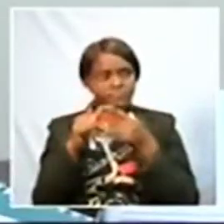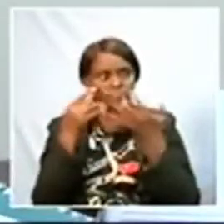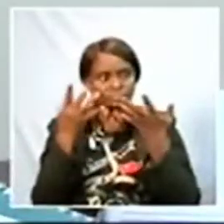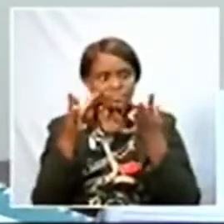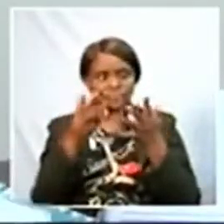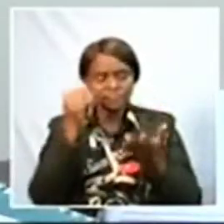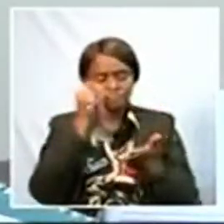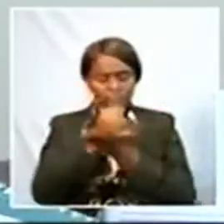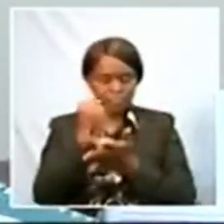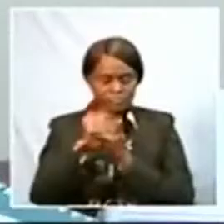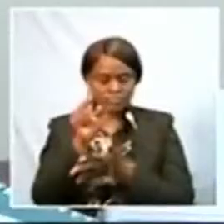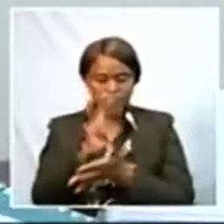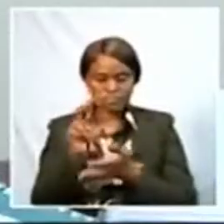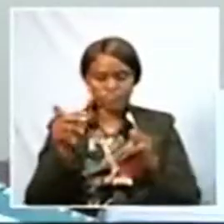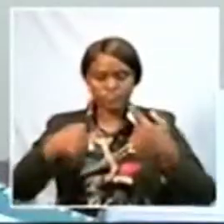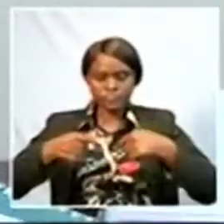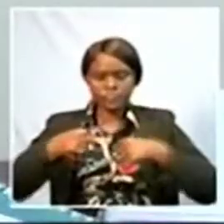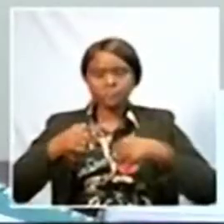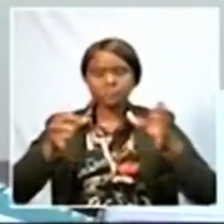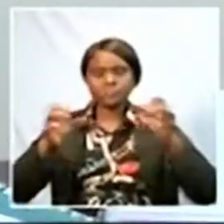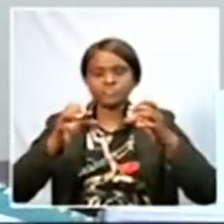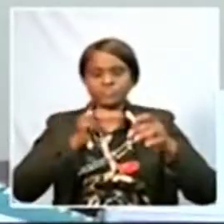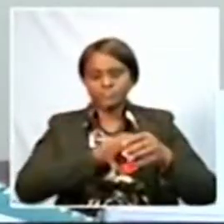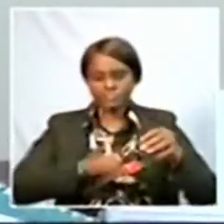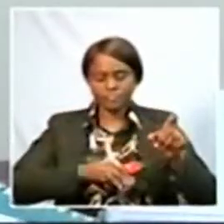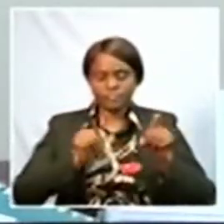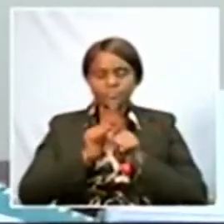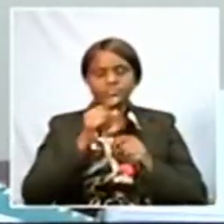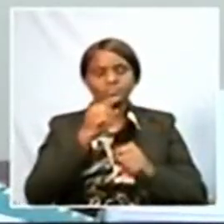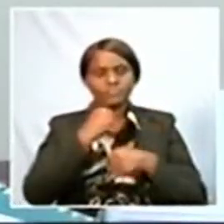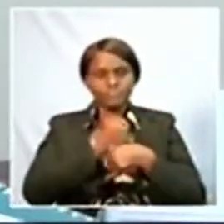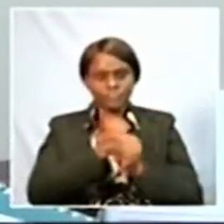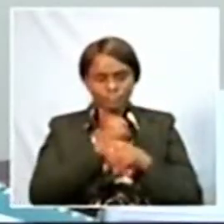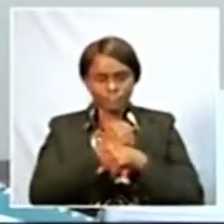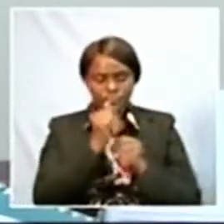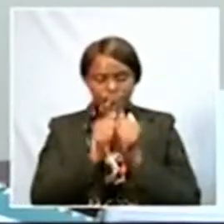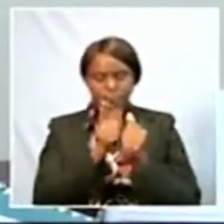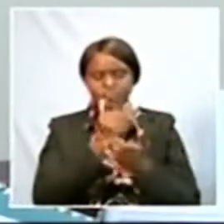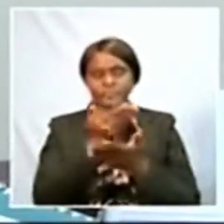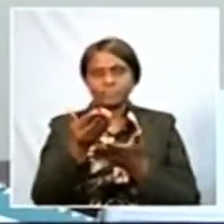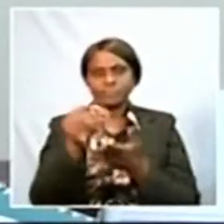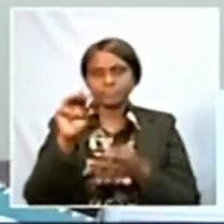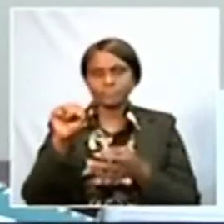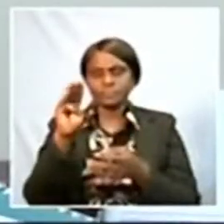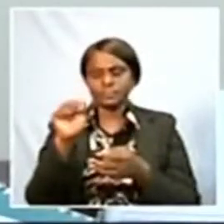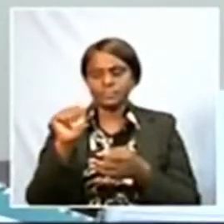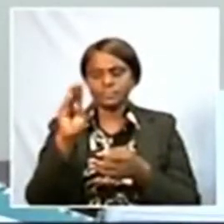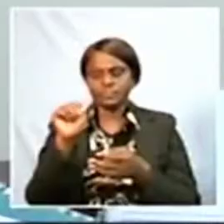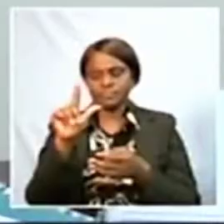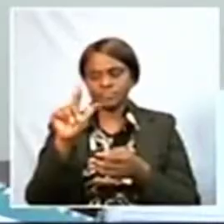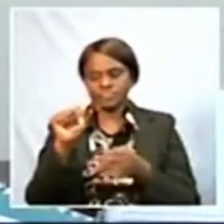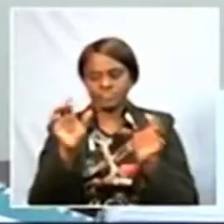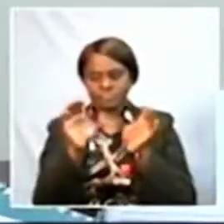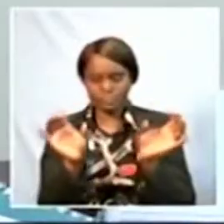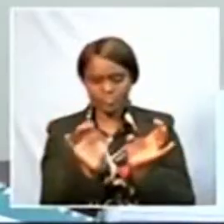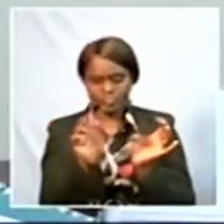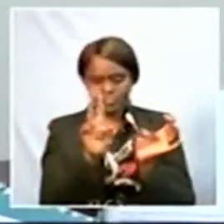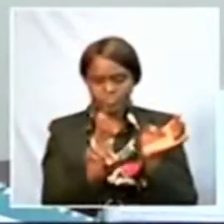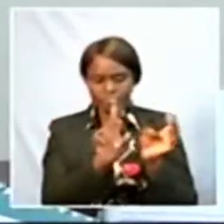was done using local community members, and the grader which had been procured under Mbabala constituency was used to